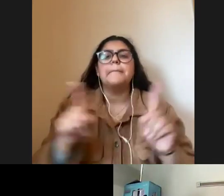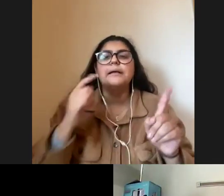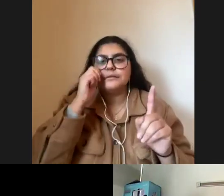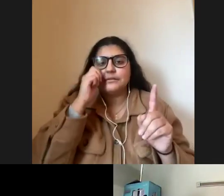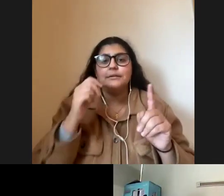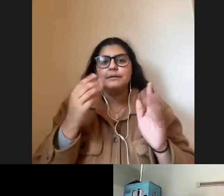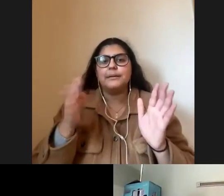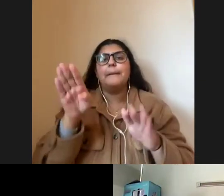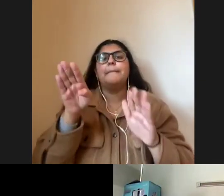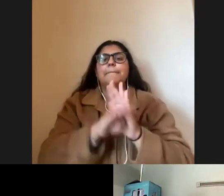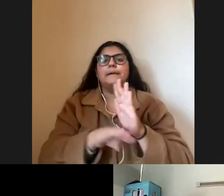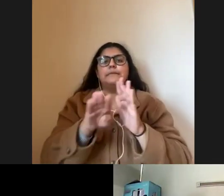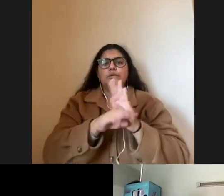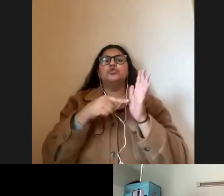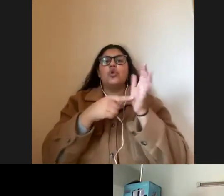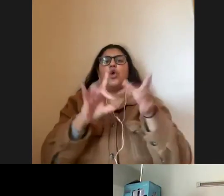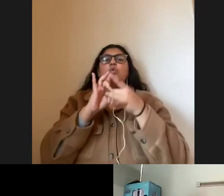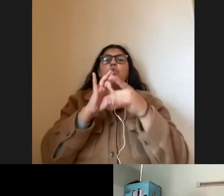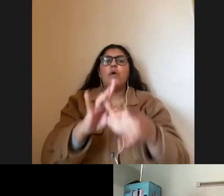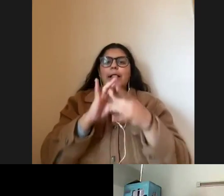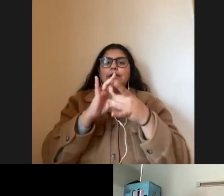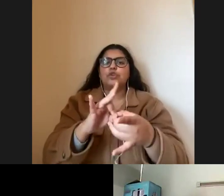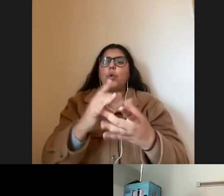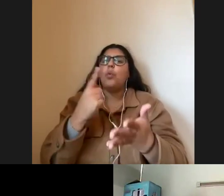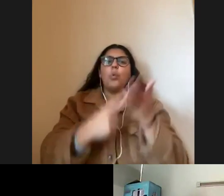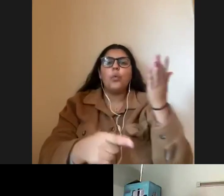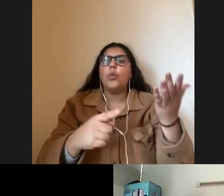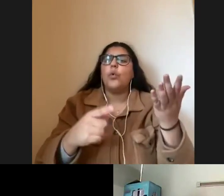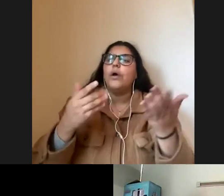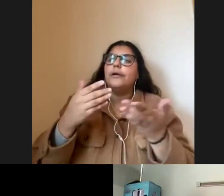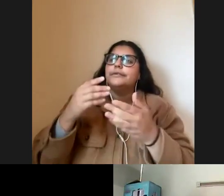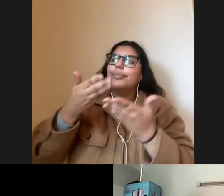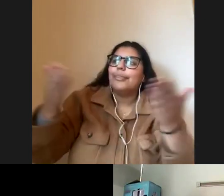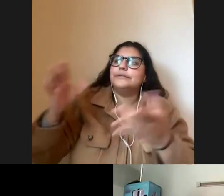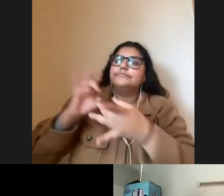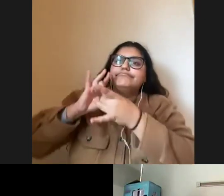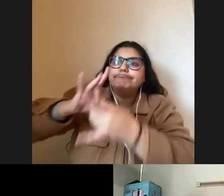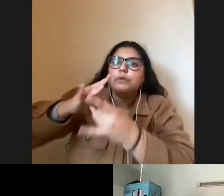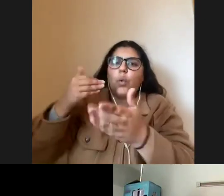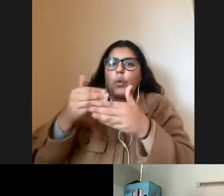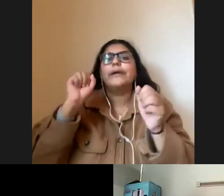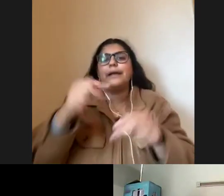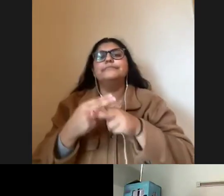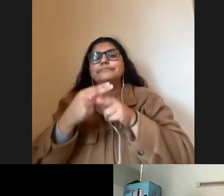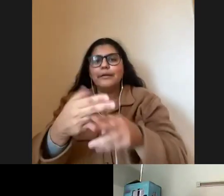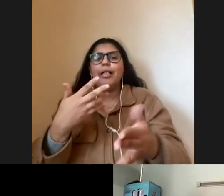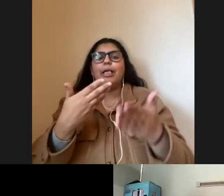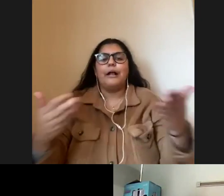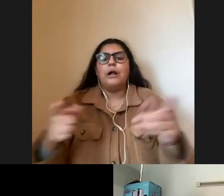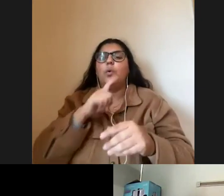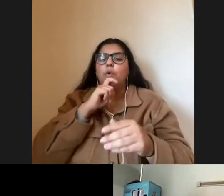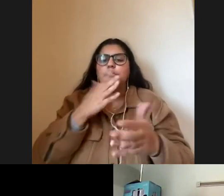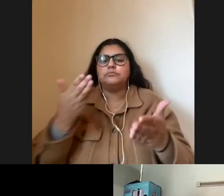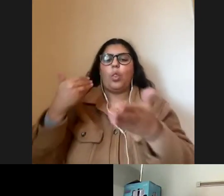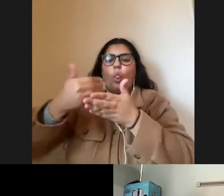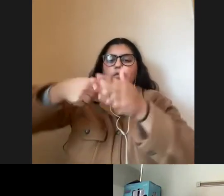tree of relationship. So it shows you which things are more closely related to each other. And you can kind of name those groups of closely related descendants.